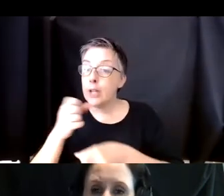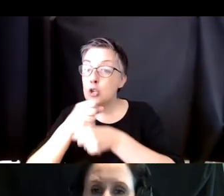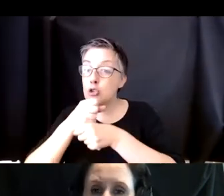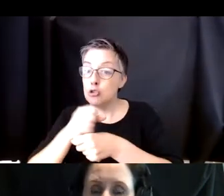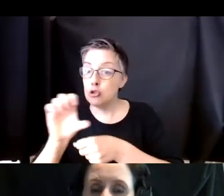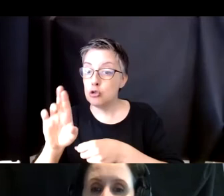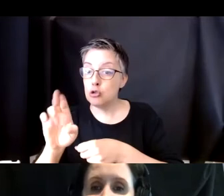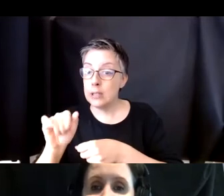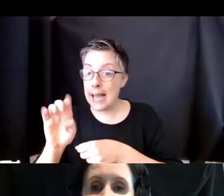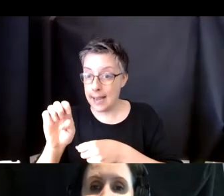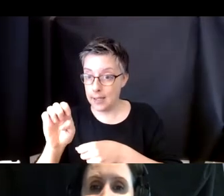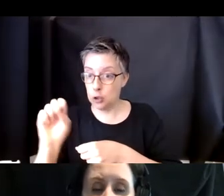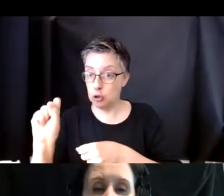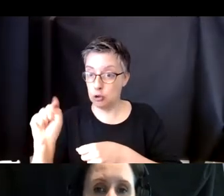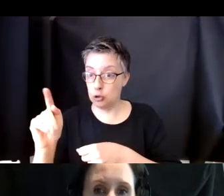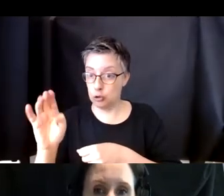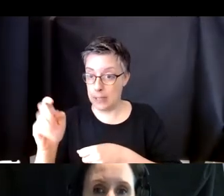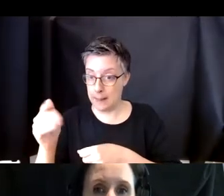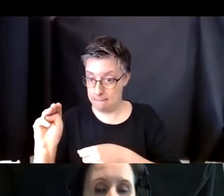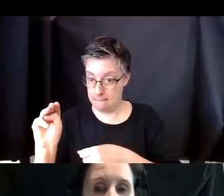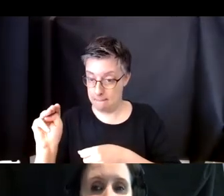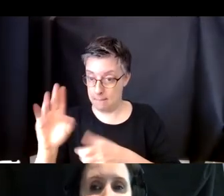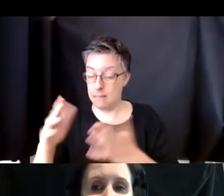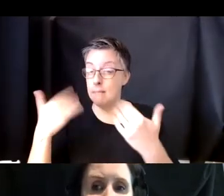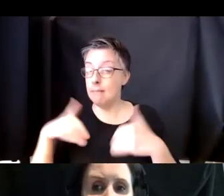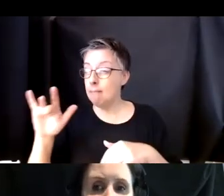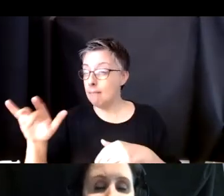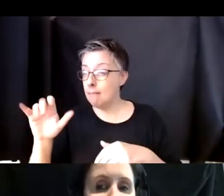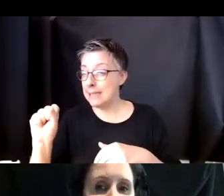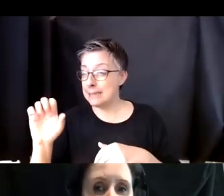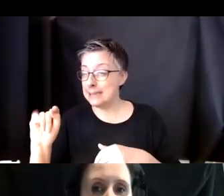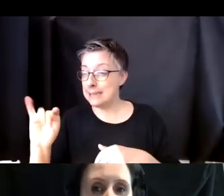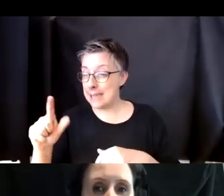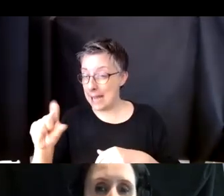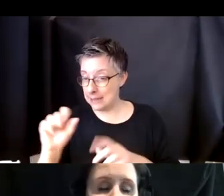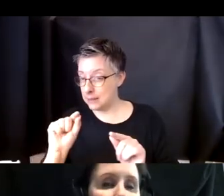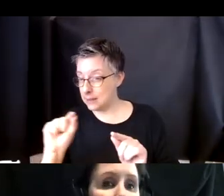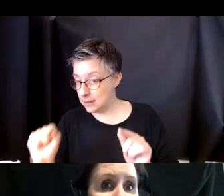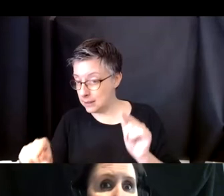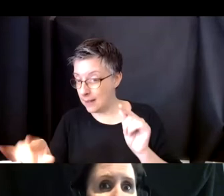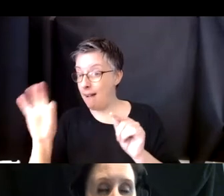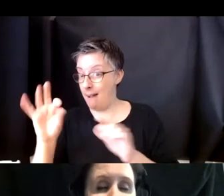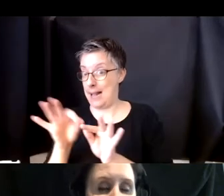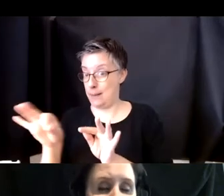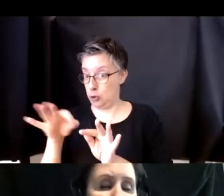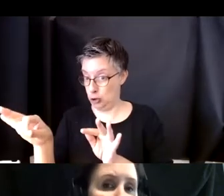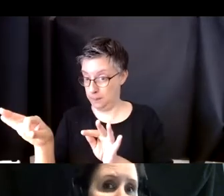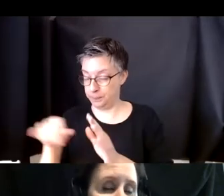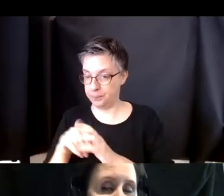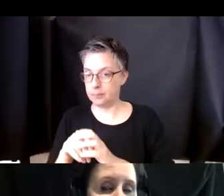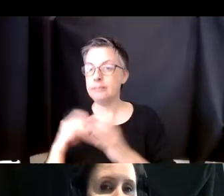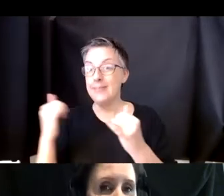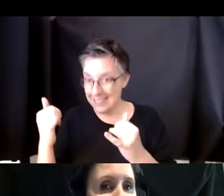stream. Then you click setting and you toggle on to caption. So then now your YouTube